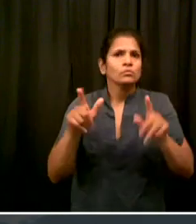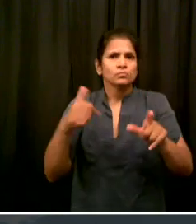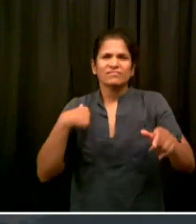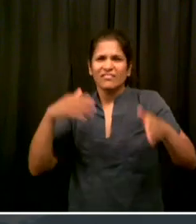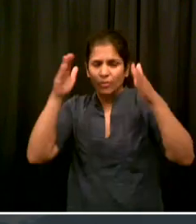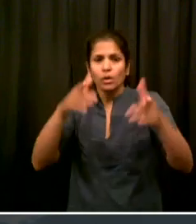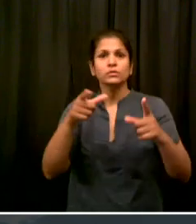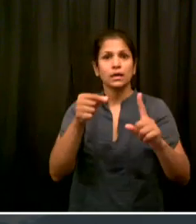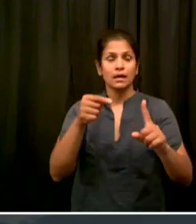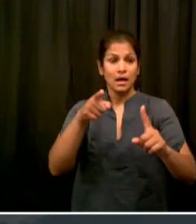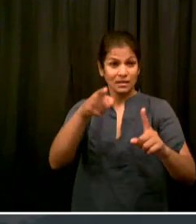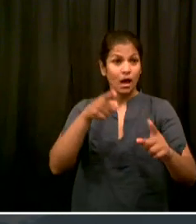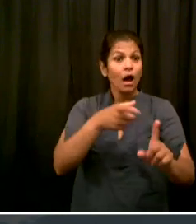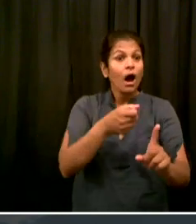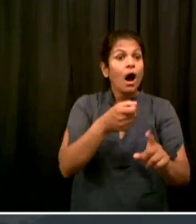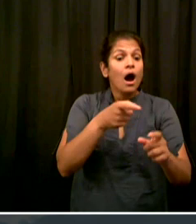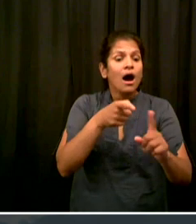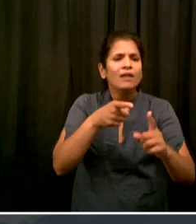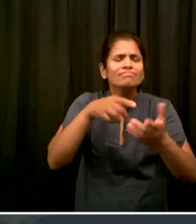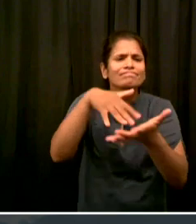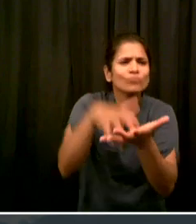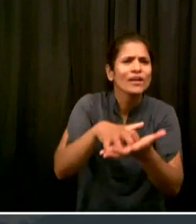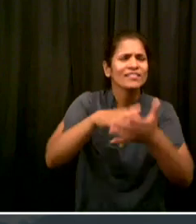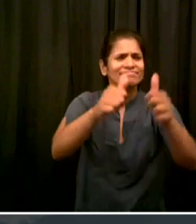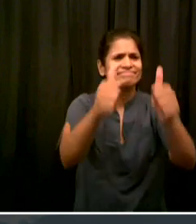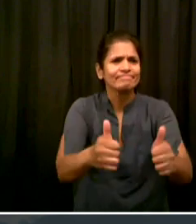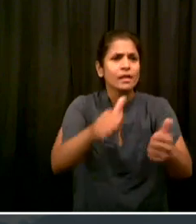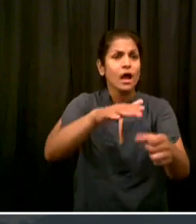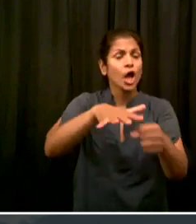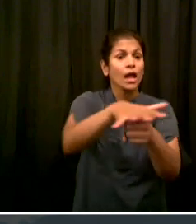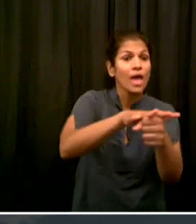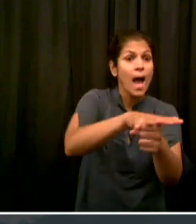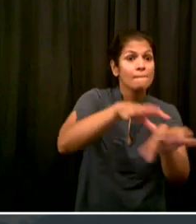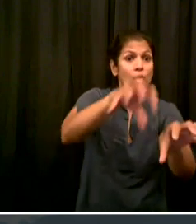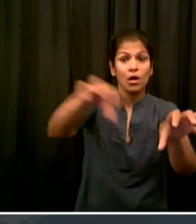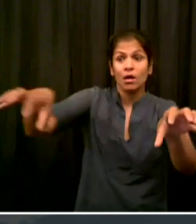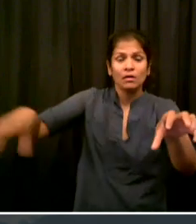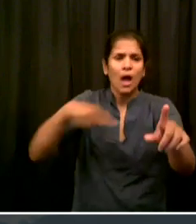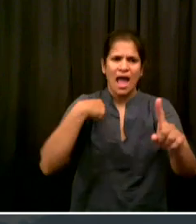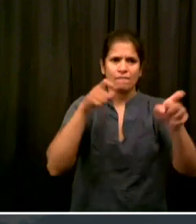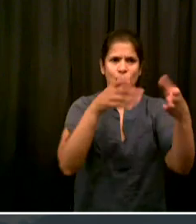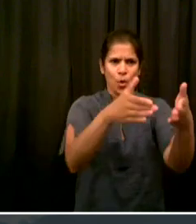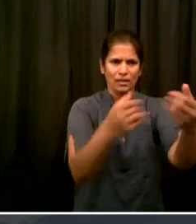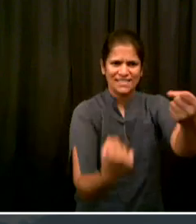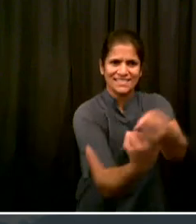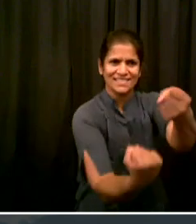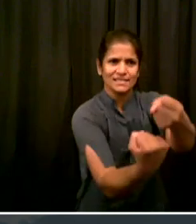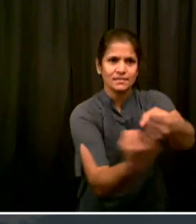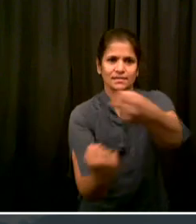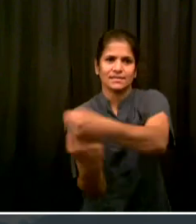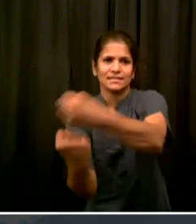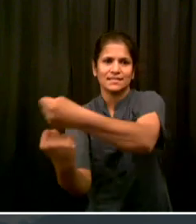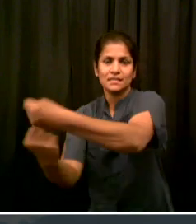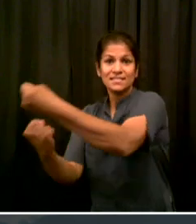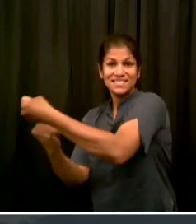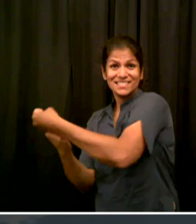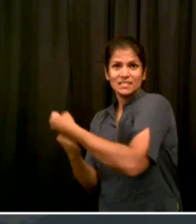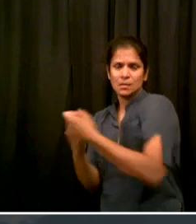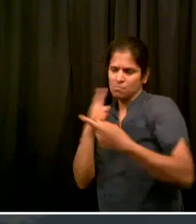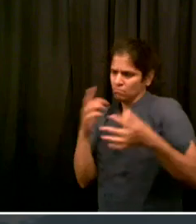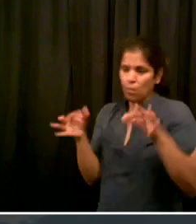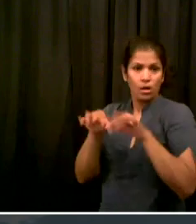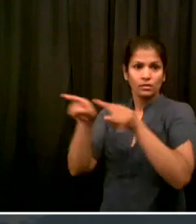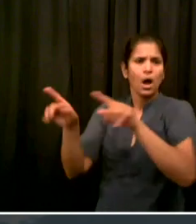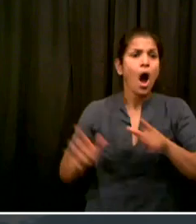going forward. So they'll be the first priority for outdoor space. We're also going to focus on schools that don't happen to have their own outdoor